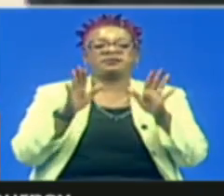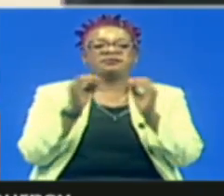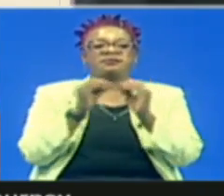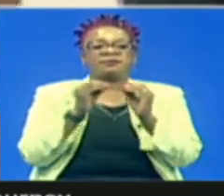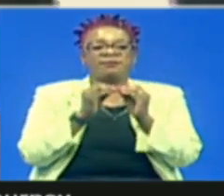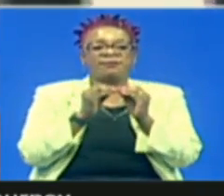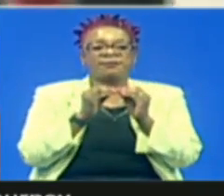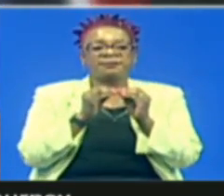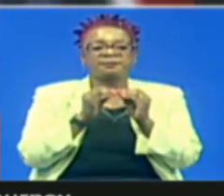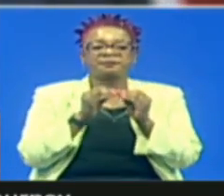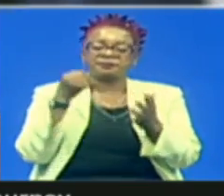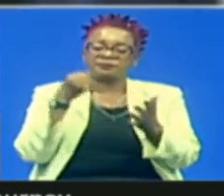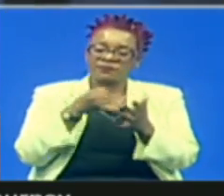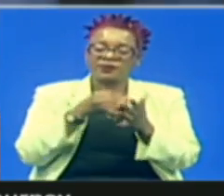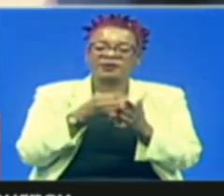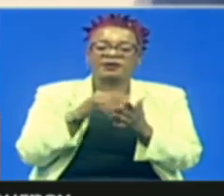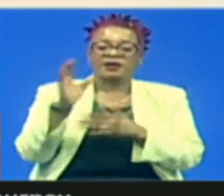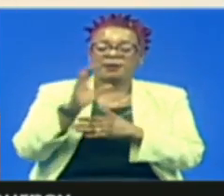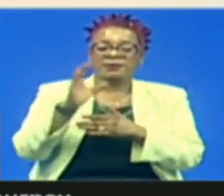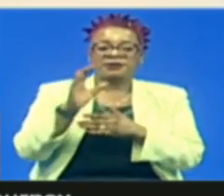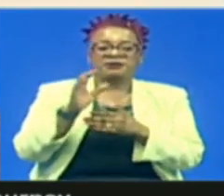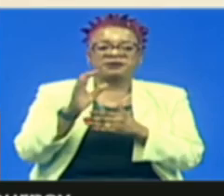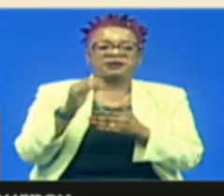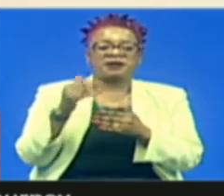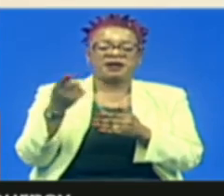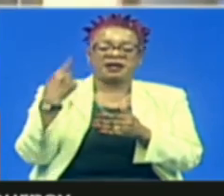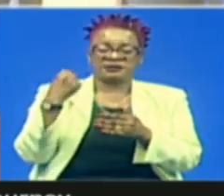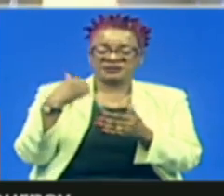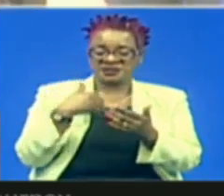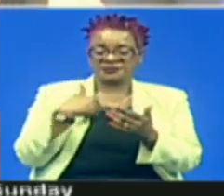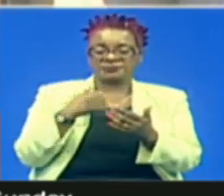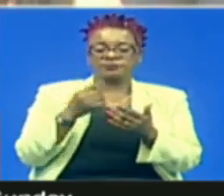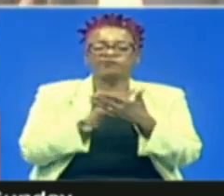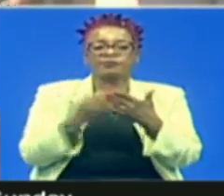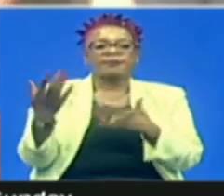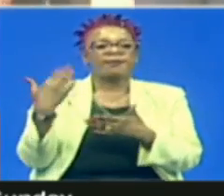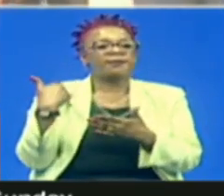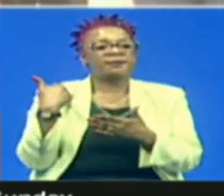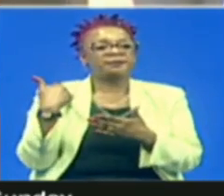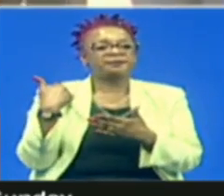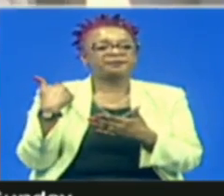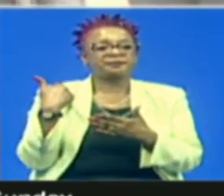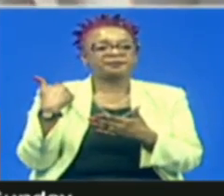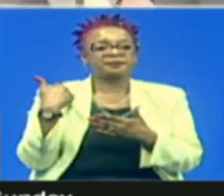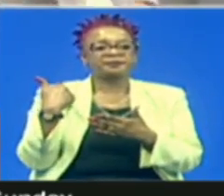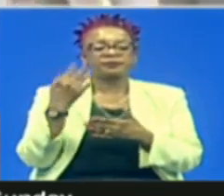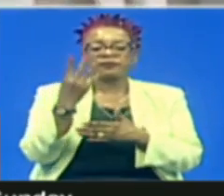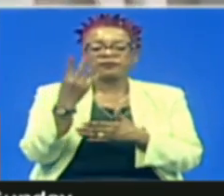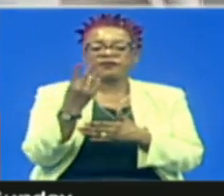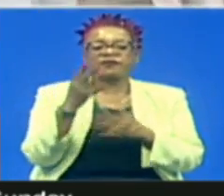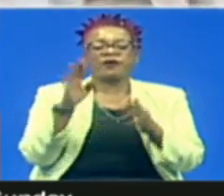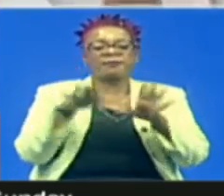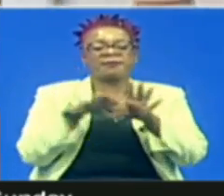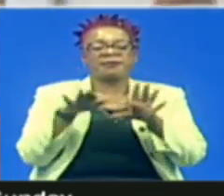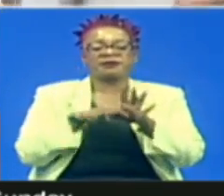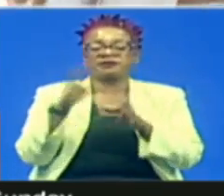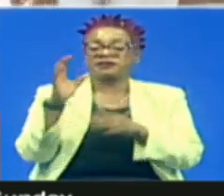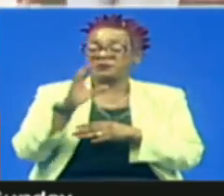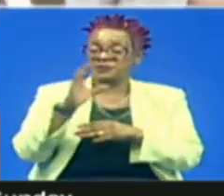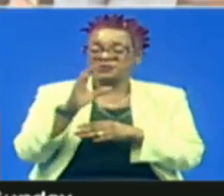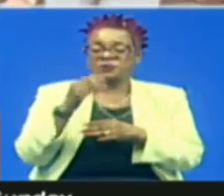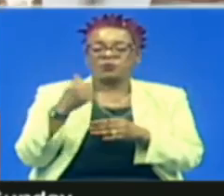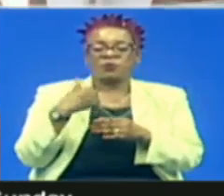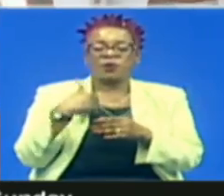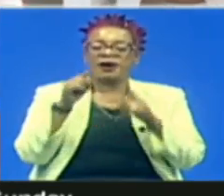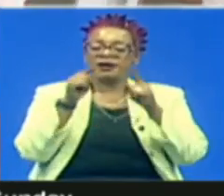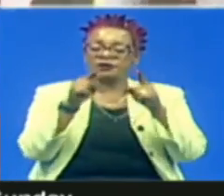abound, even though the cabinet last sat weeks ago. Just last week, four members of the cabinet were accused of plotting against